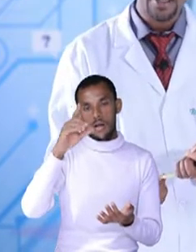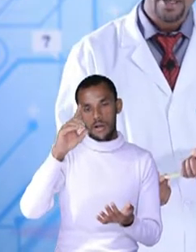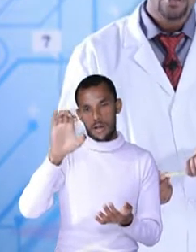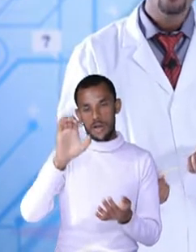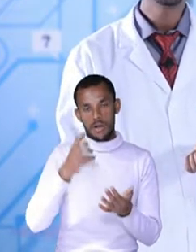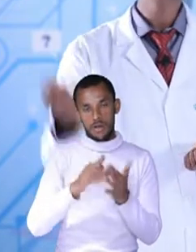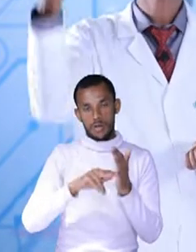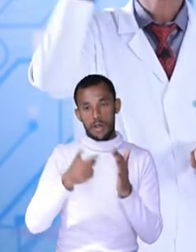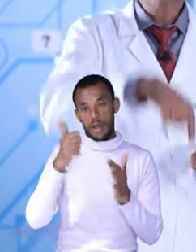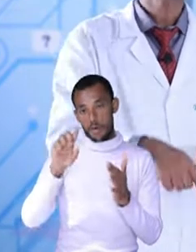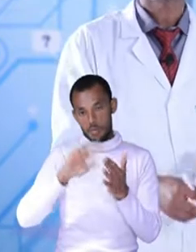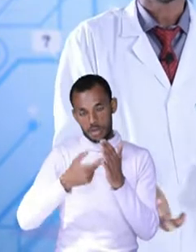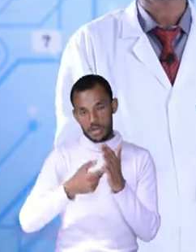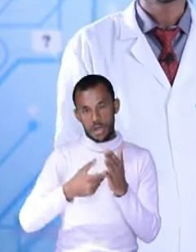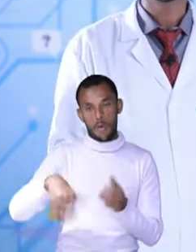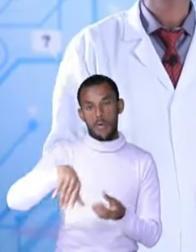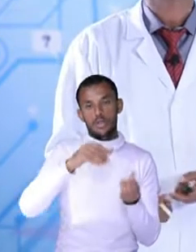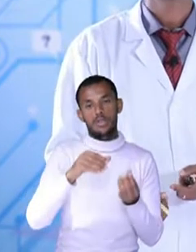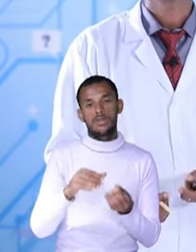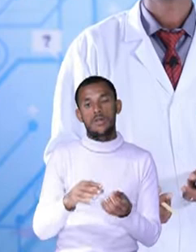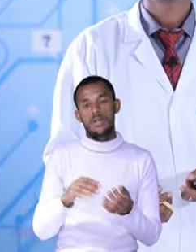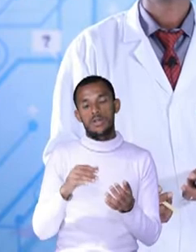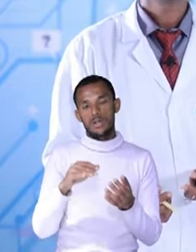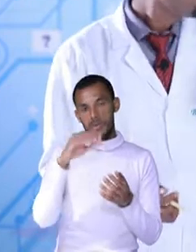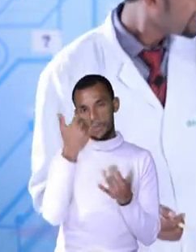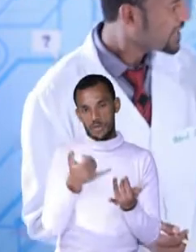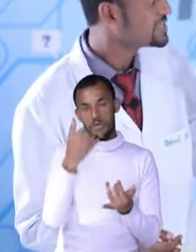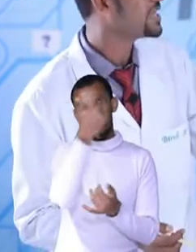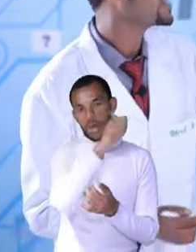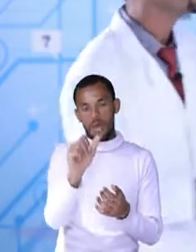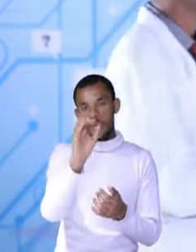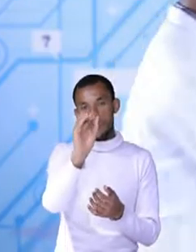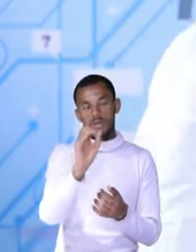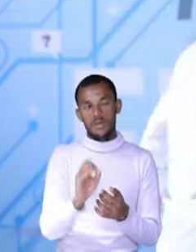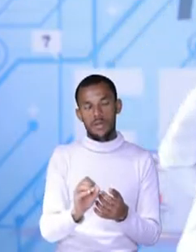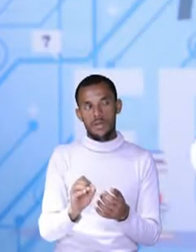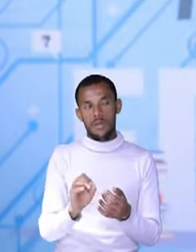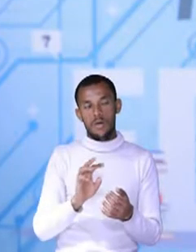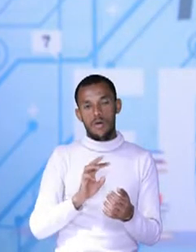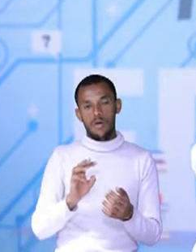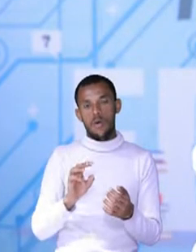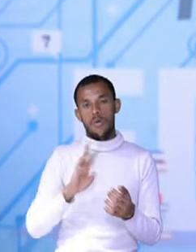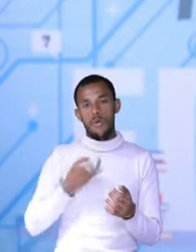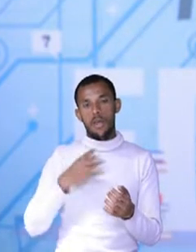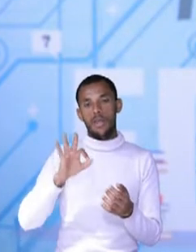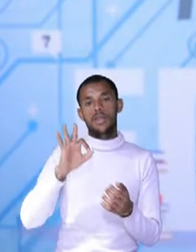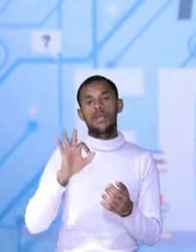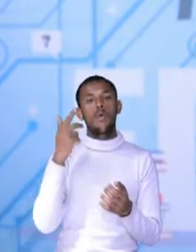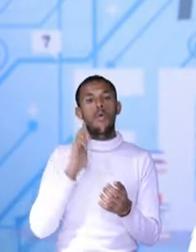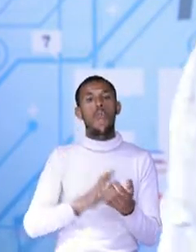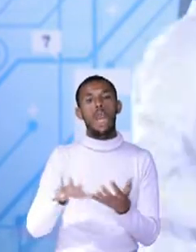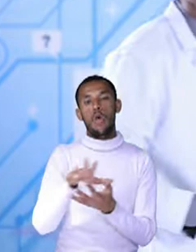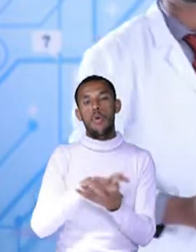of cyanide in the presence of air, oxygen. Finally, it gives gold complex. This is a gold